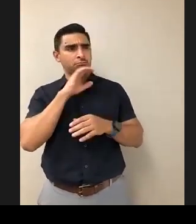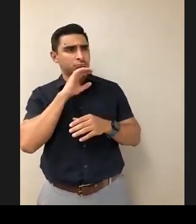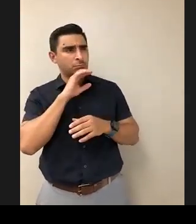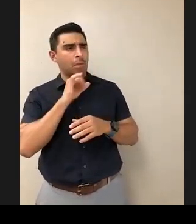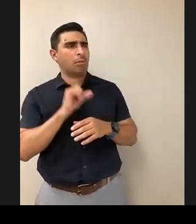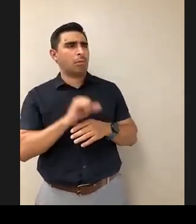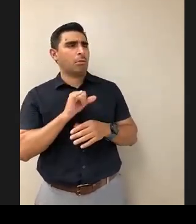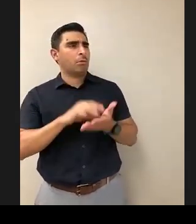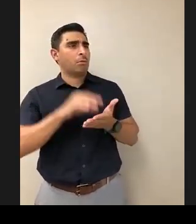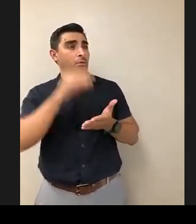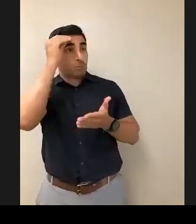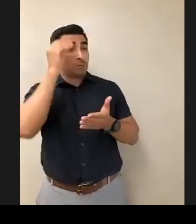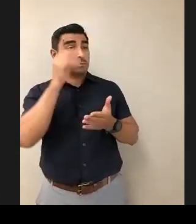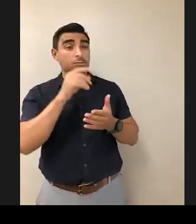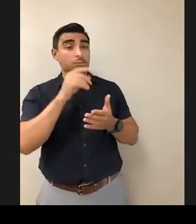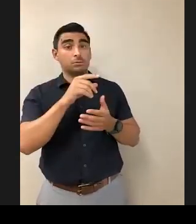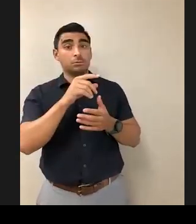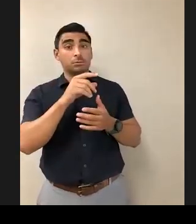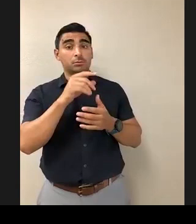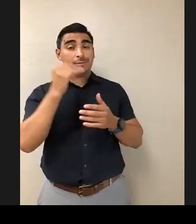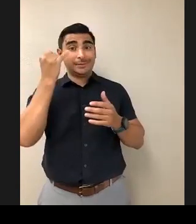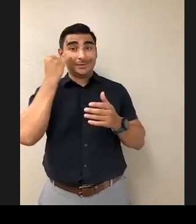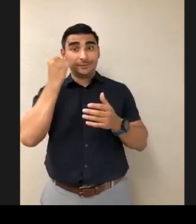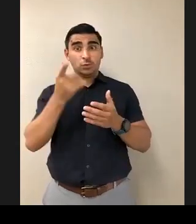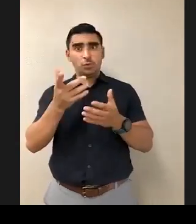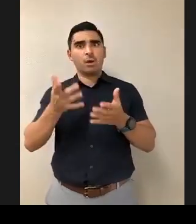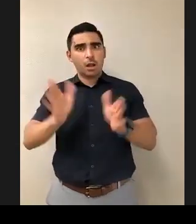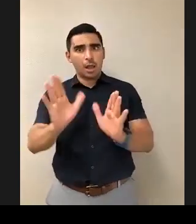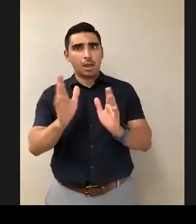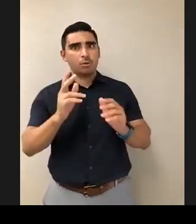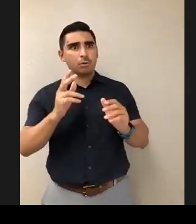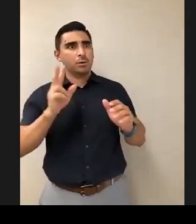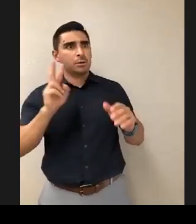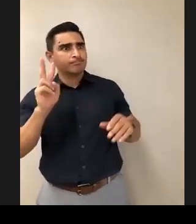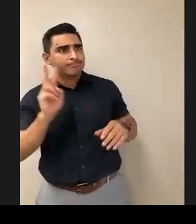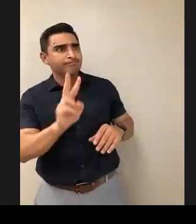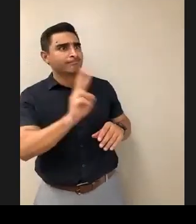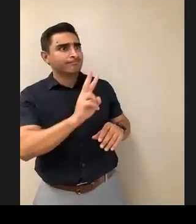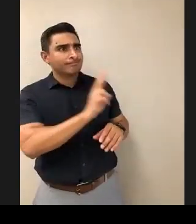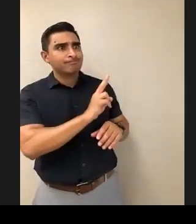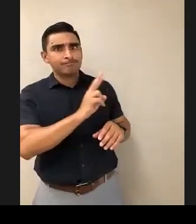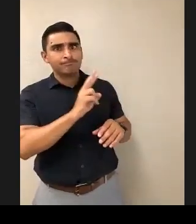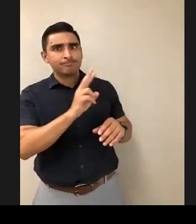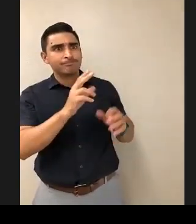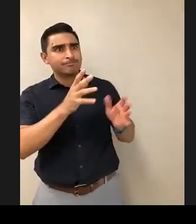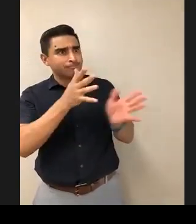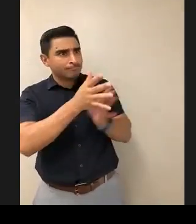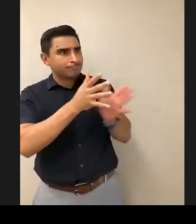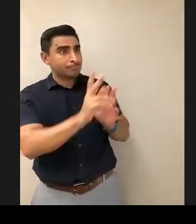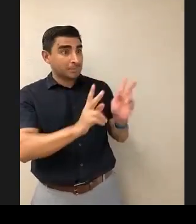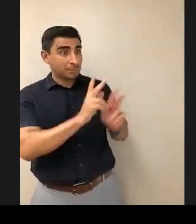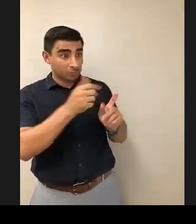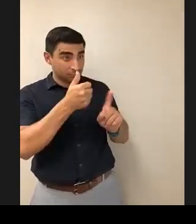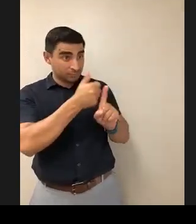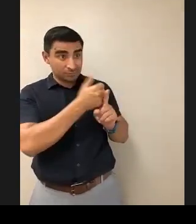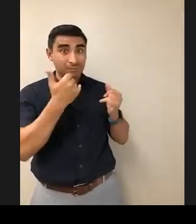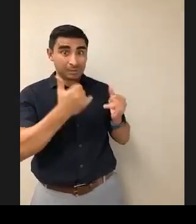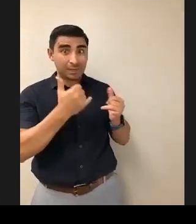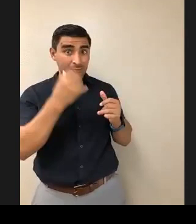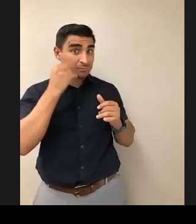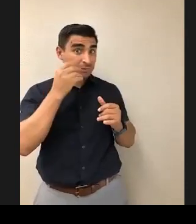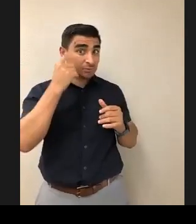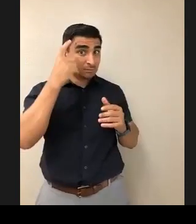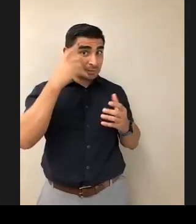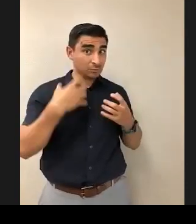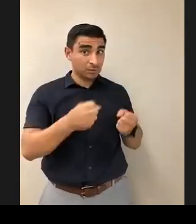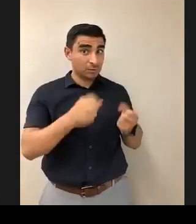just sort of give yourself over to it, even if it takes the whole day to deal with people who are having a mental health crisis, the